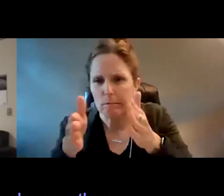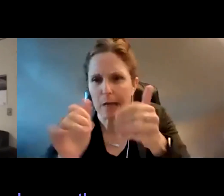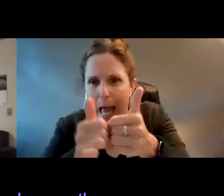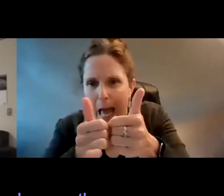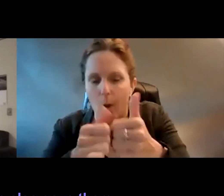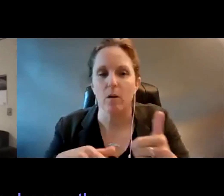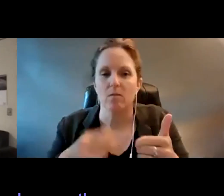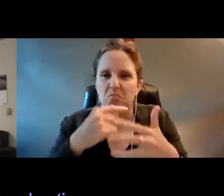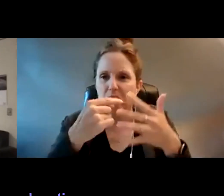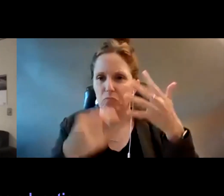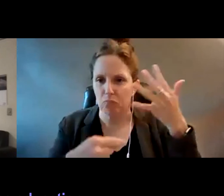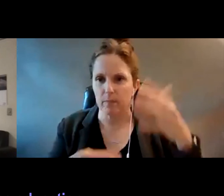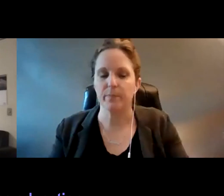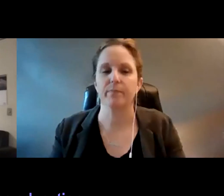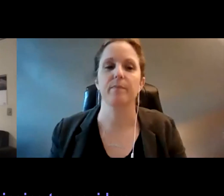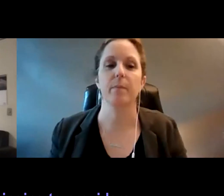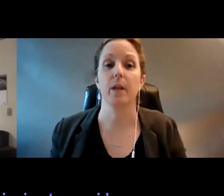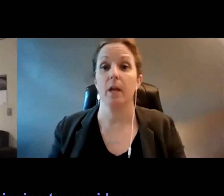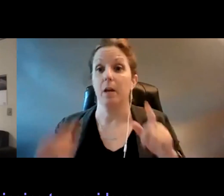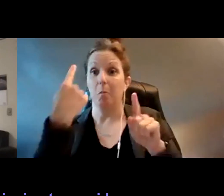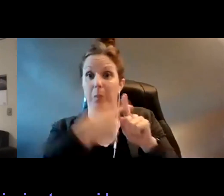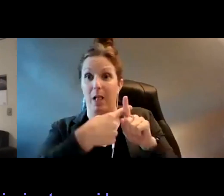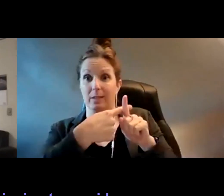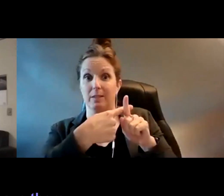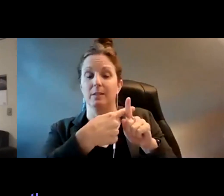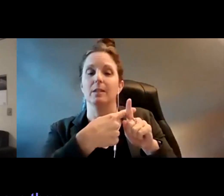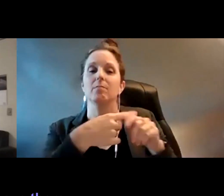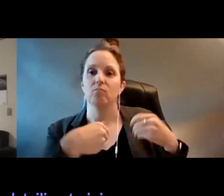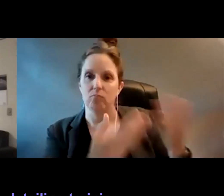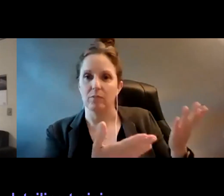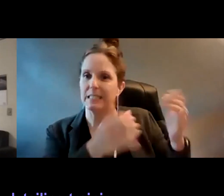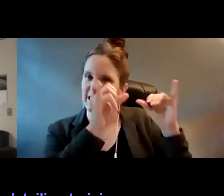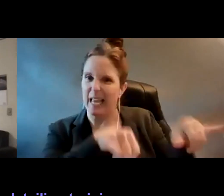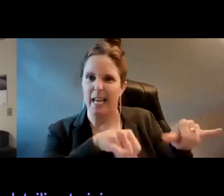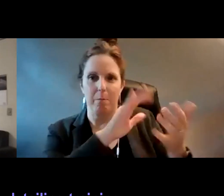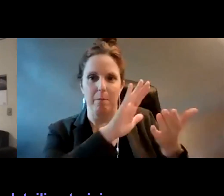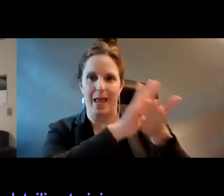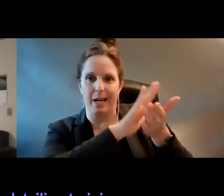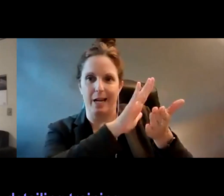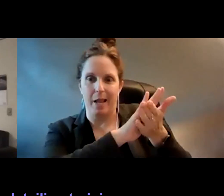CHW certification in the state of Massachusetts, which